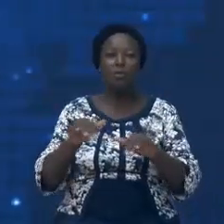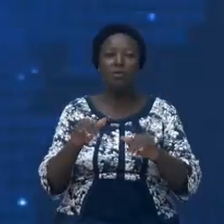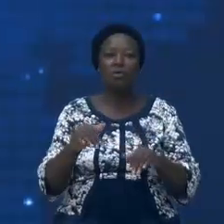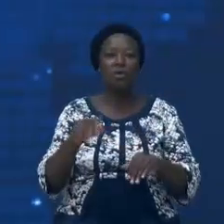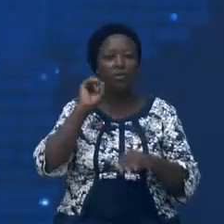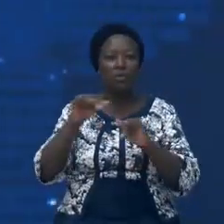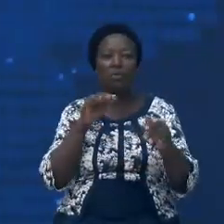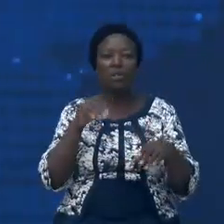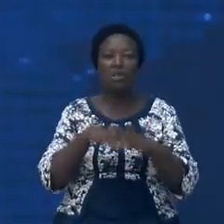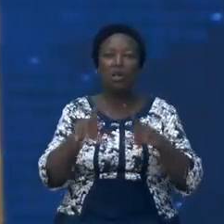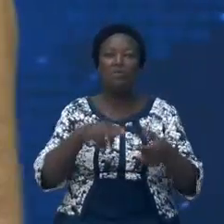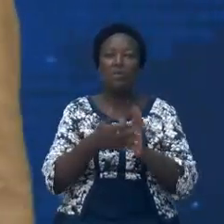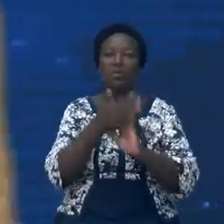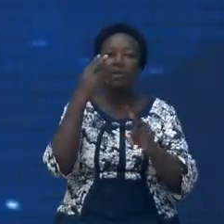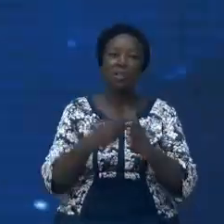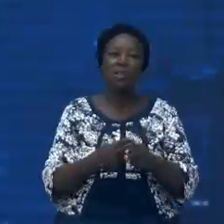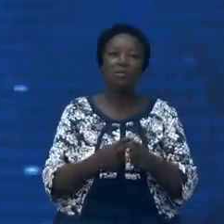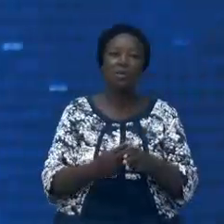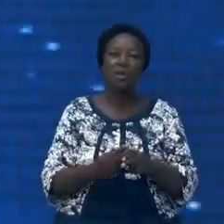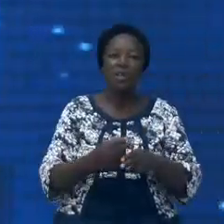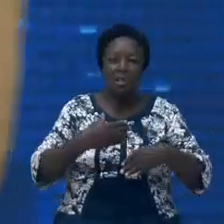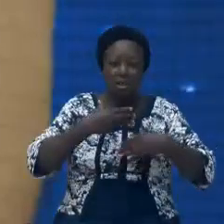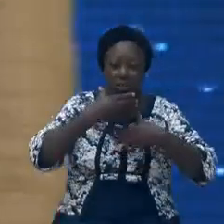able to do. He will do in your life.